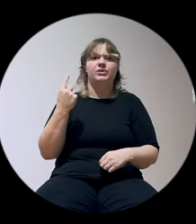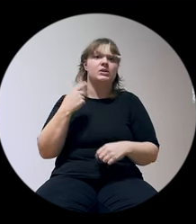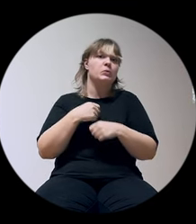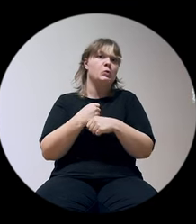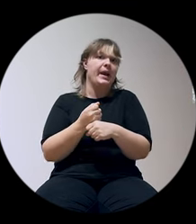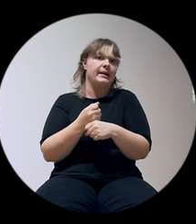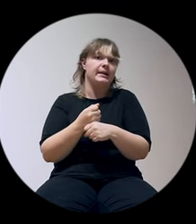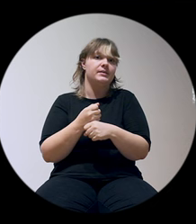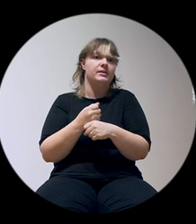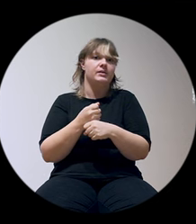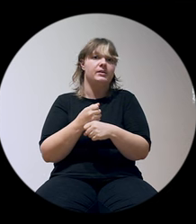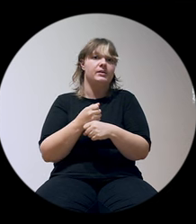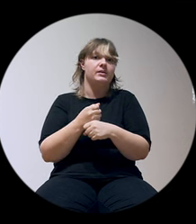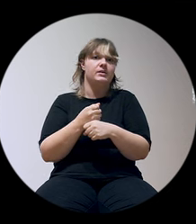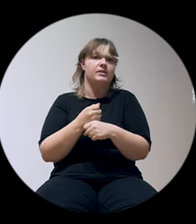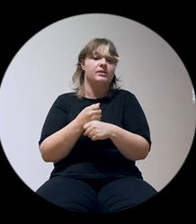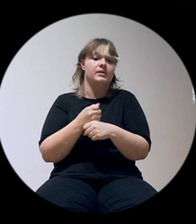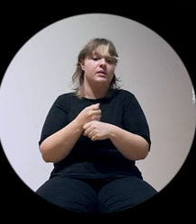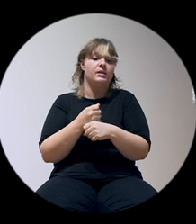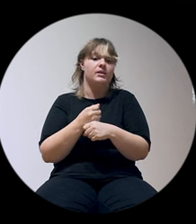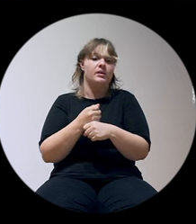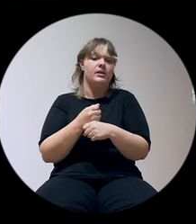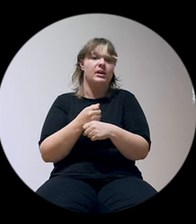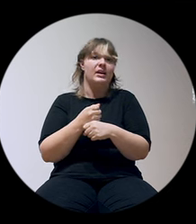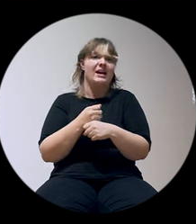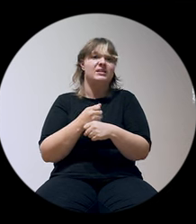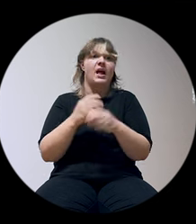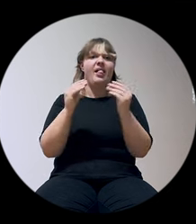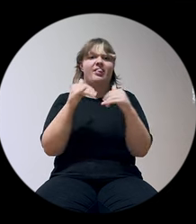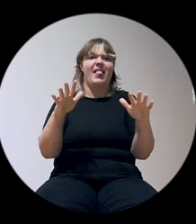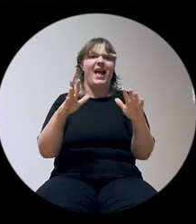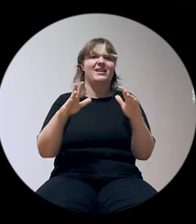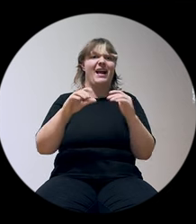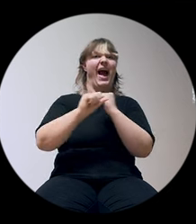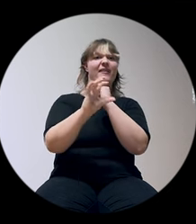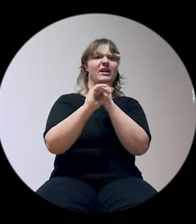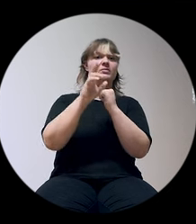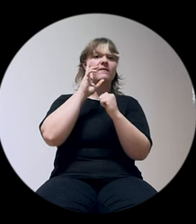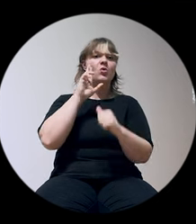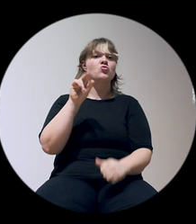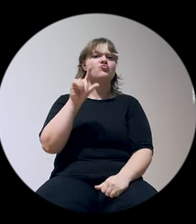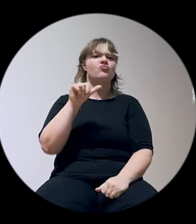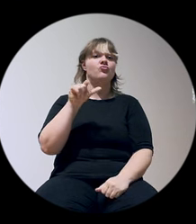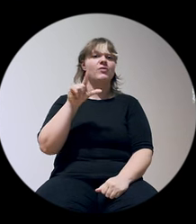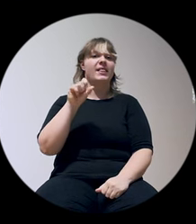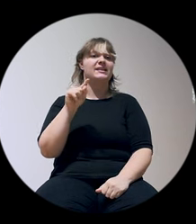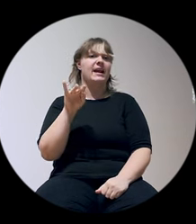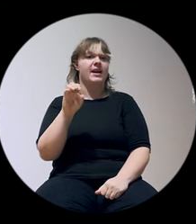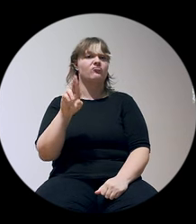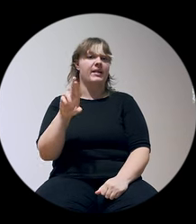created as a land advertisement for real estate to